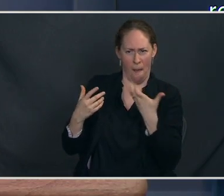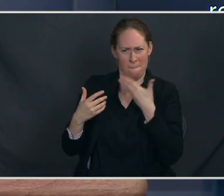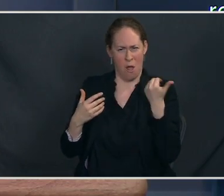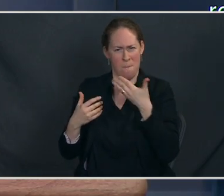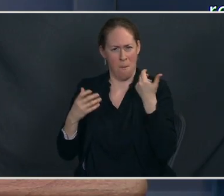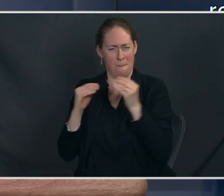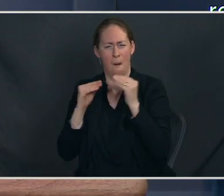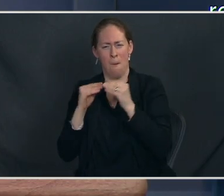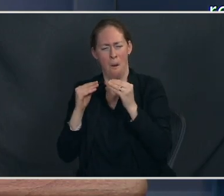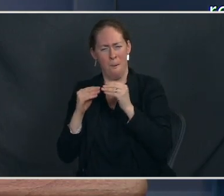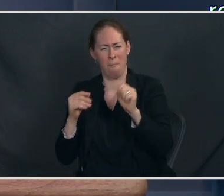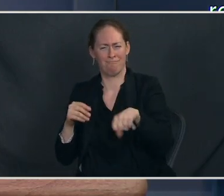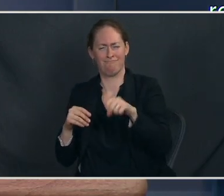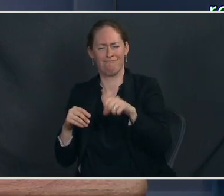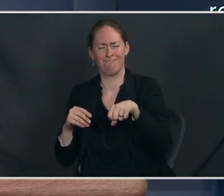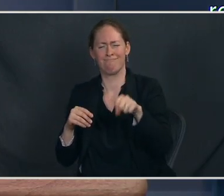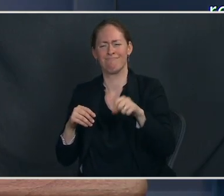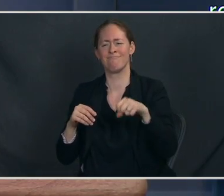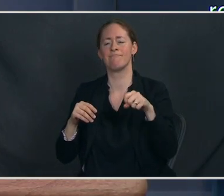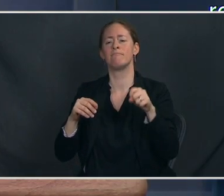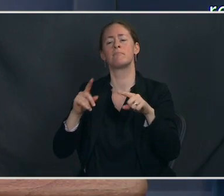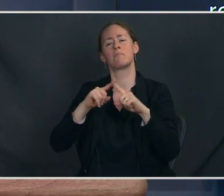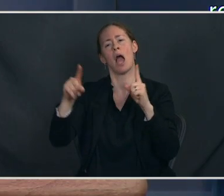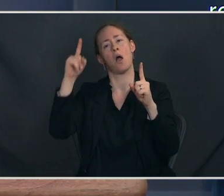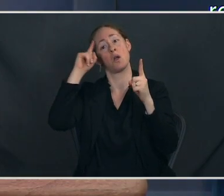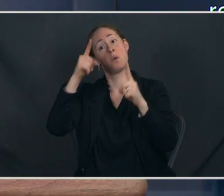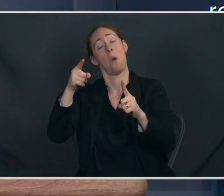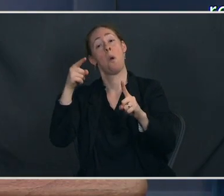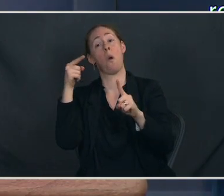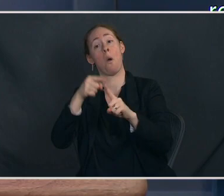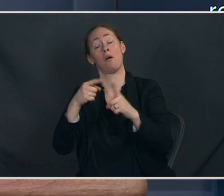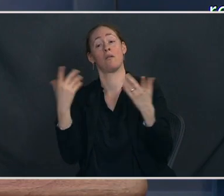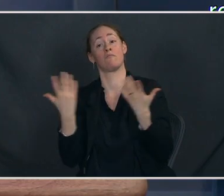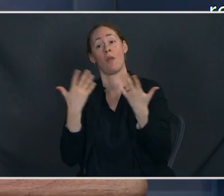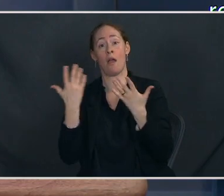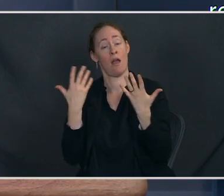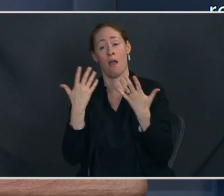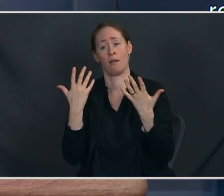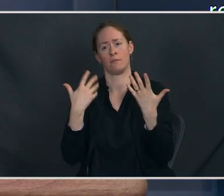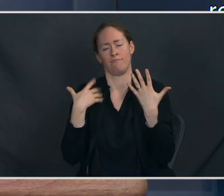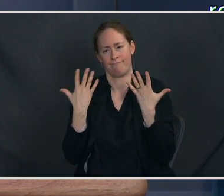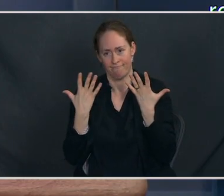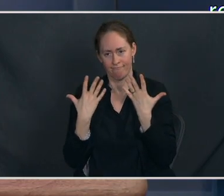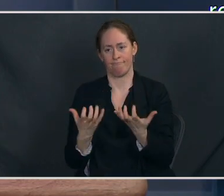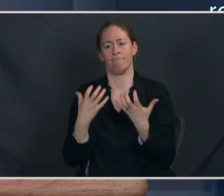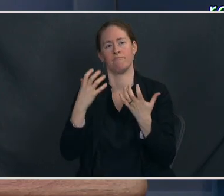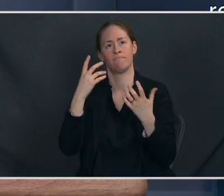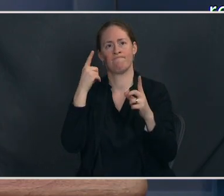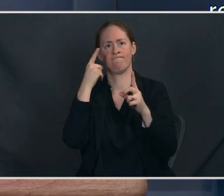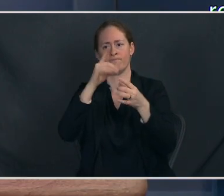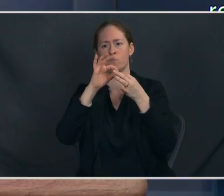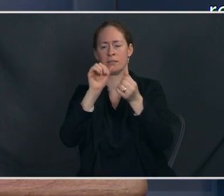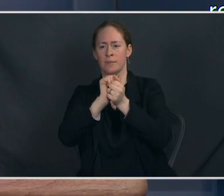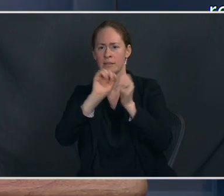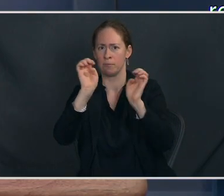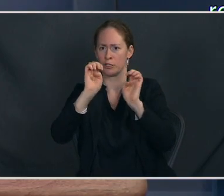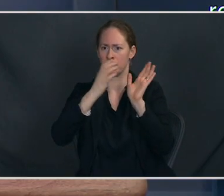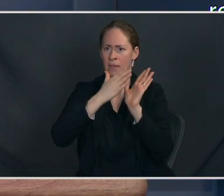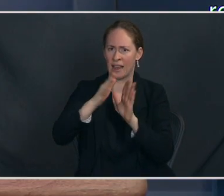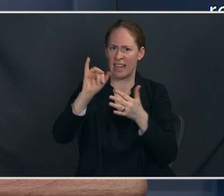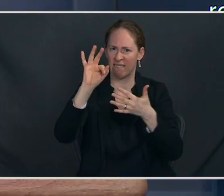But again, it is a goal that was set with contingencies we need to plan for in mind, and he's going to continue to push the